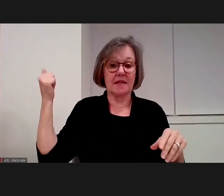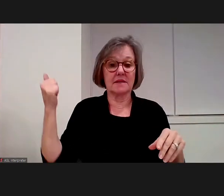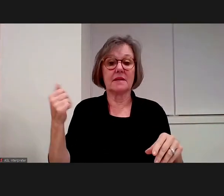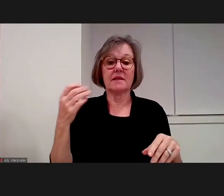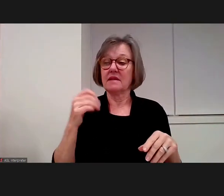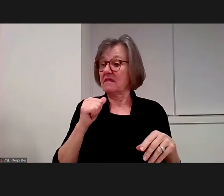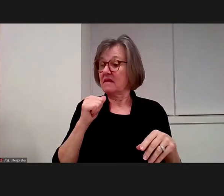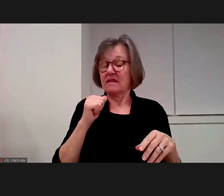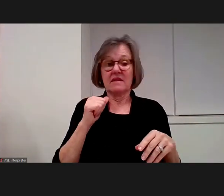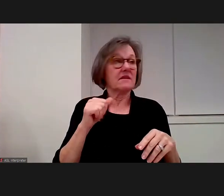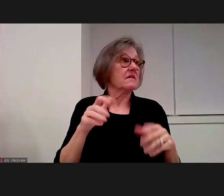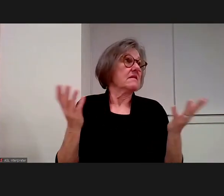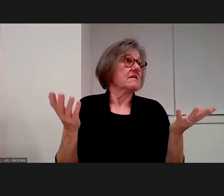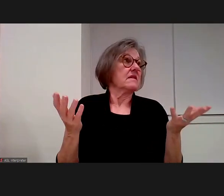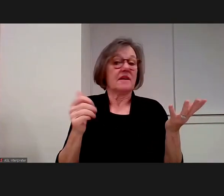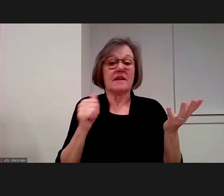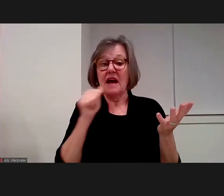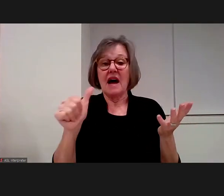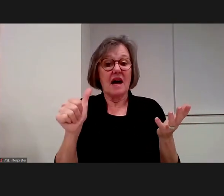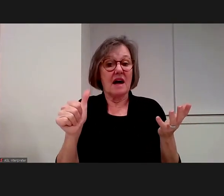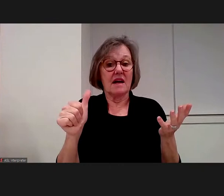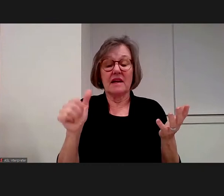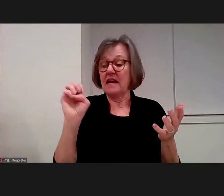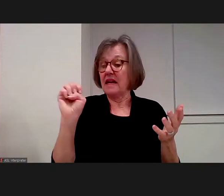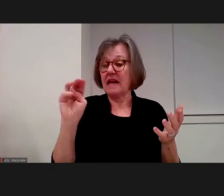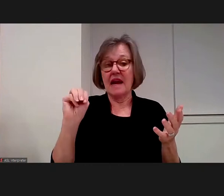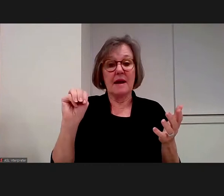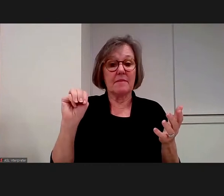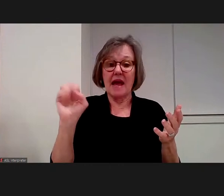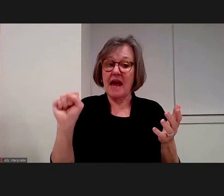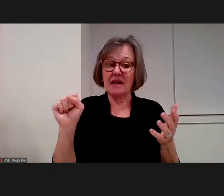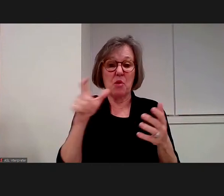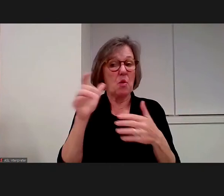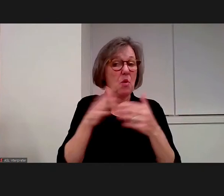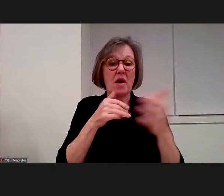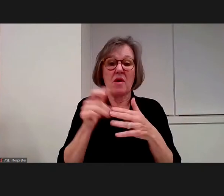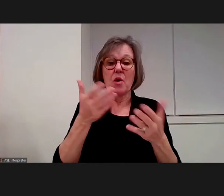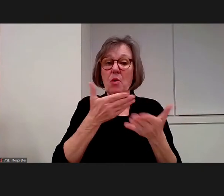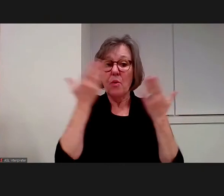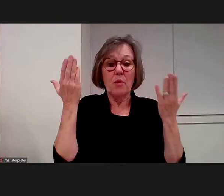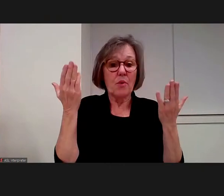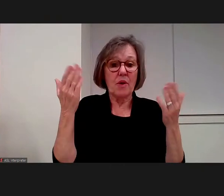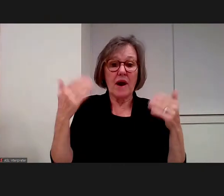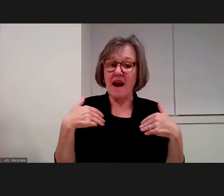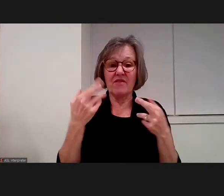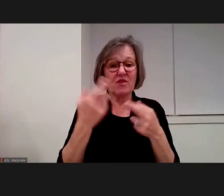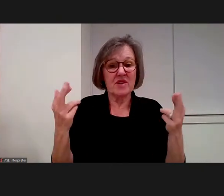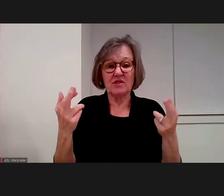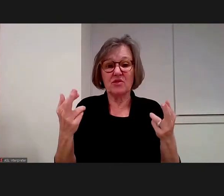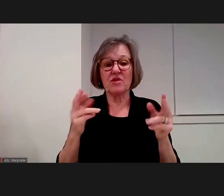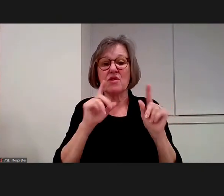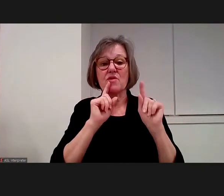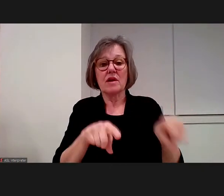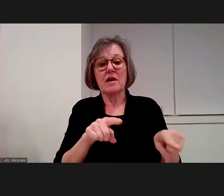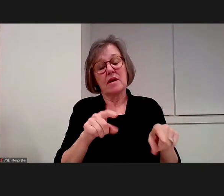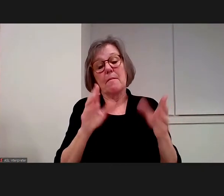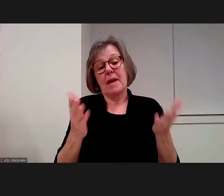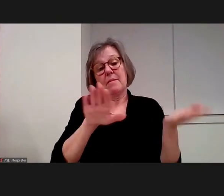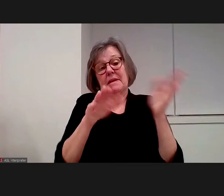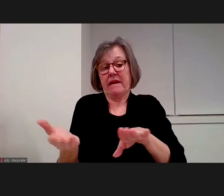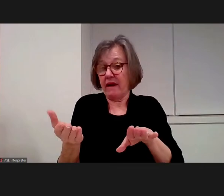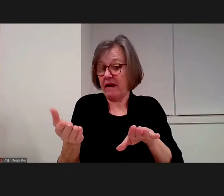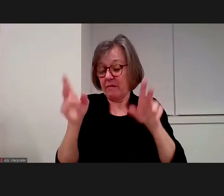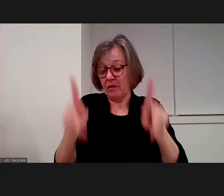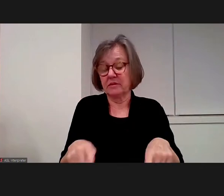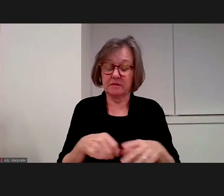it's not, you know, if whatever responders come do not have the resources to respond, that could cost somebody a life.